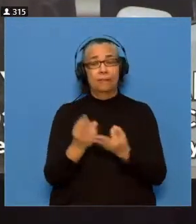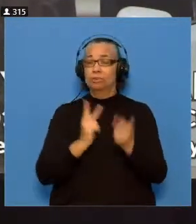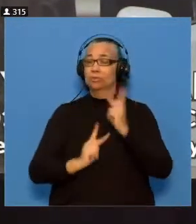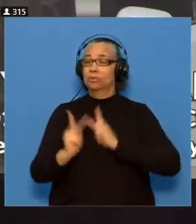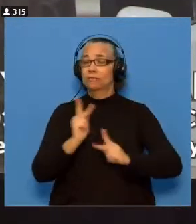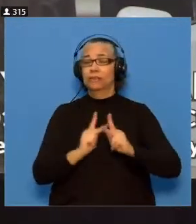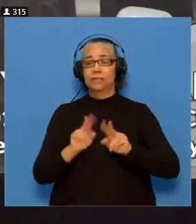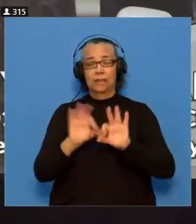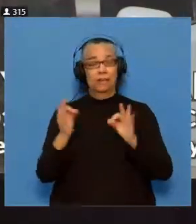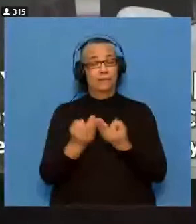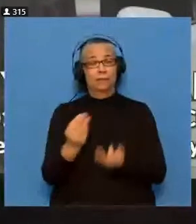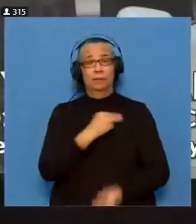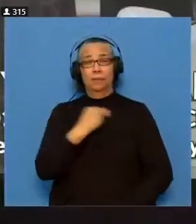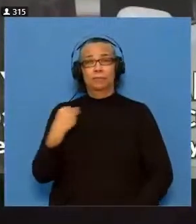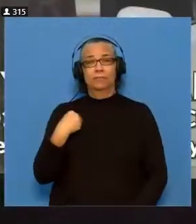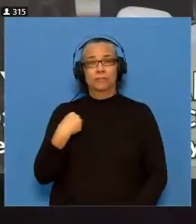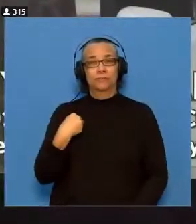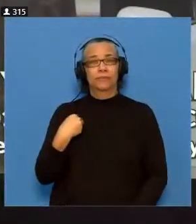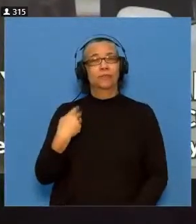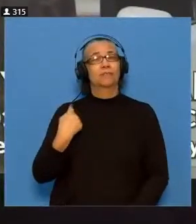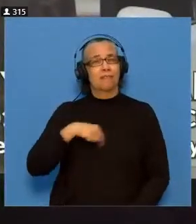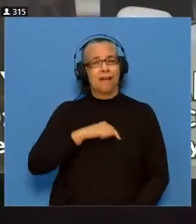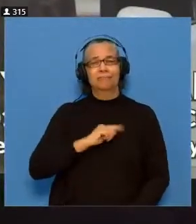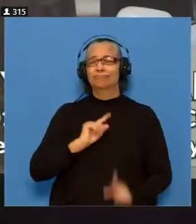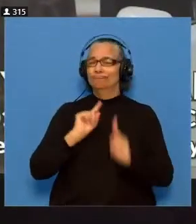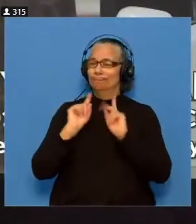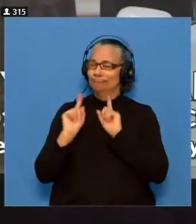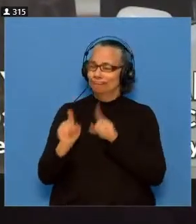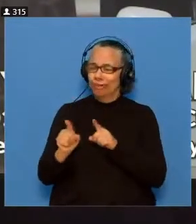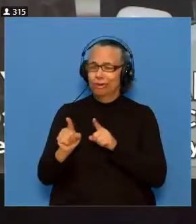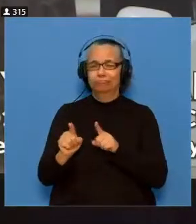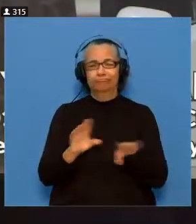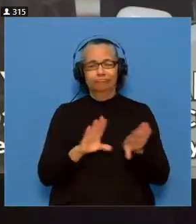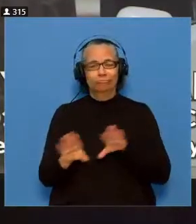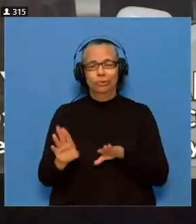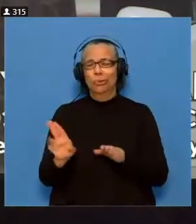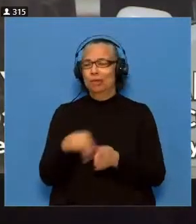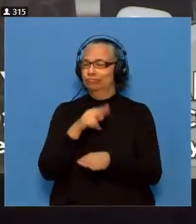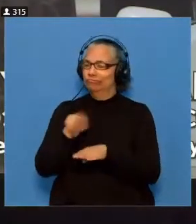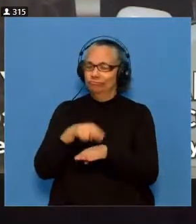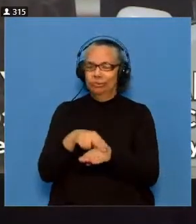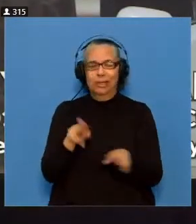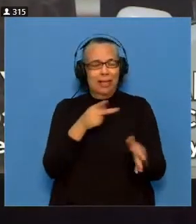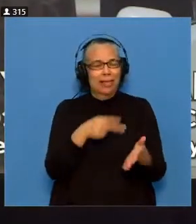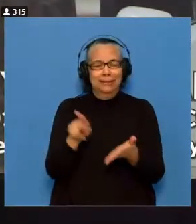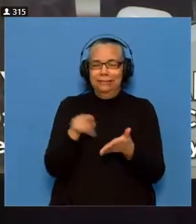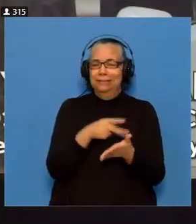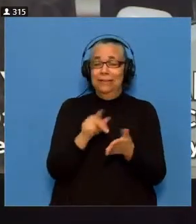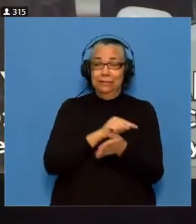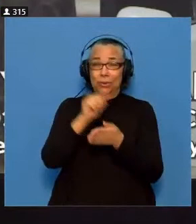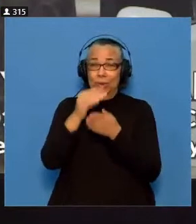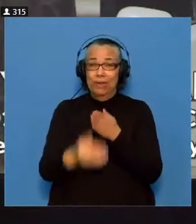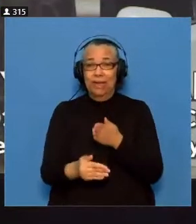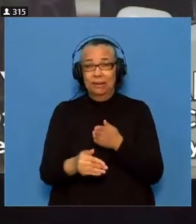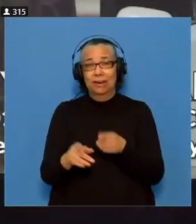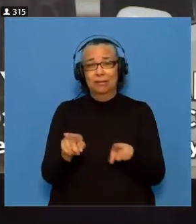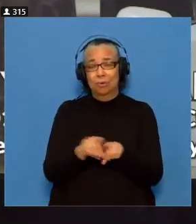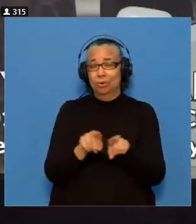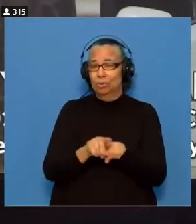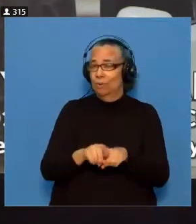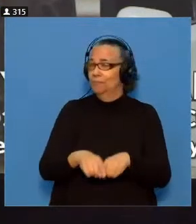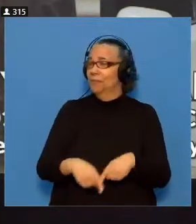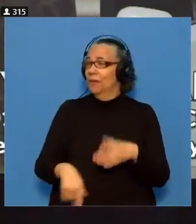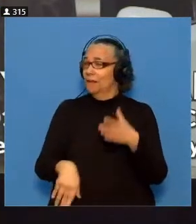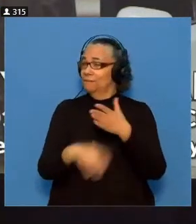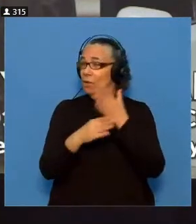and for us to be able to go and enjoy some of the regular activities, such as dance on the weekends and also football matches.